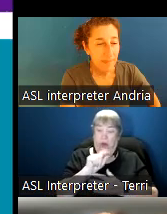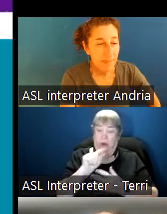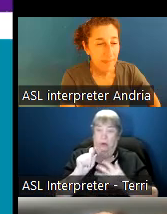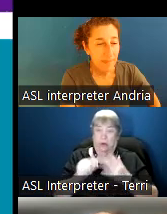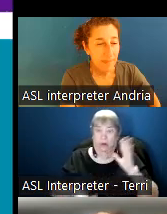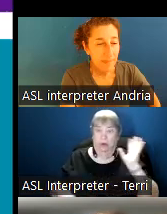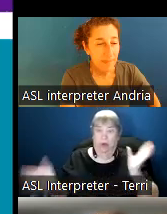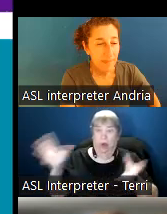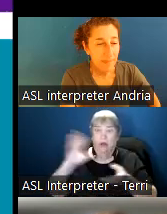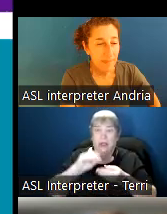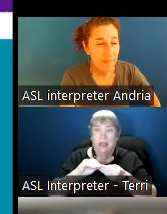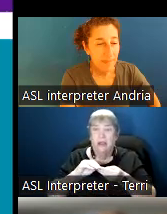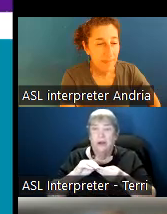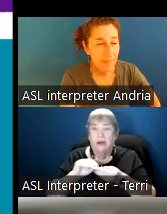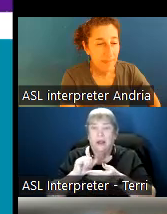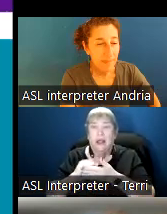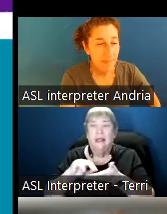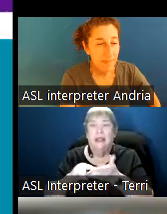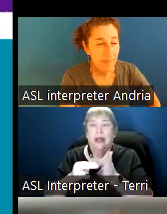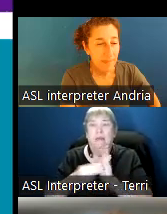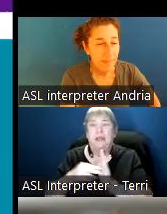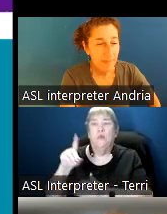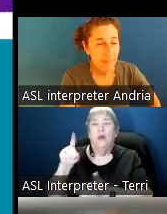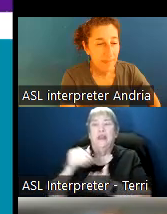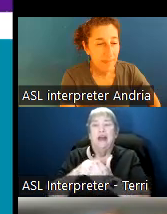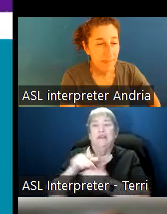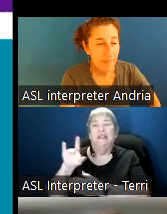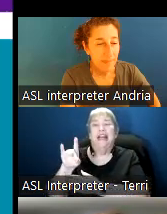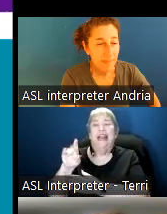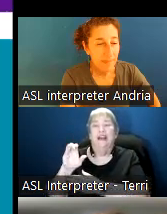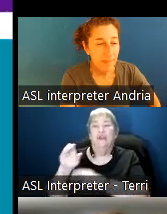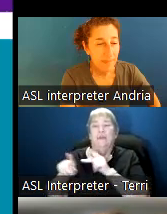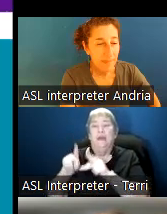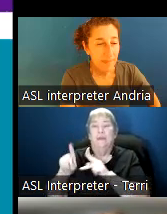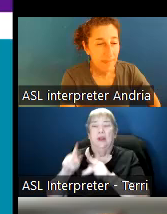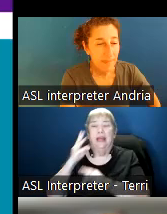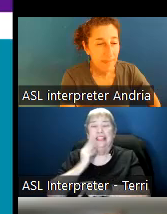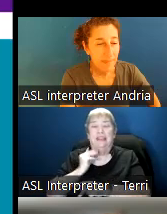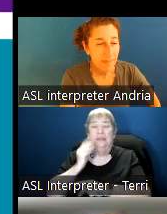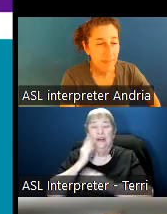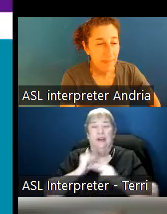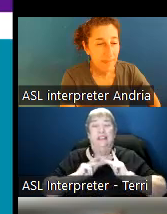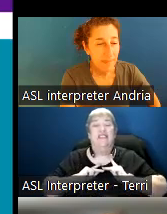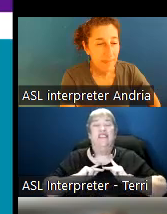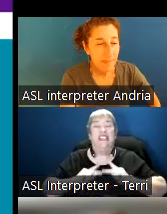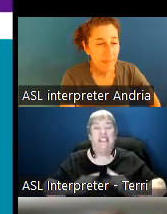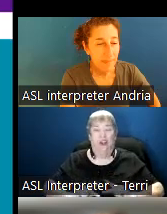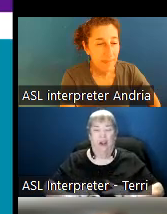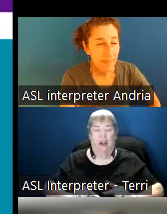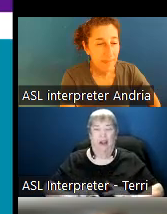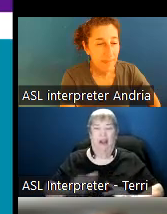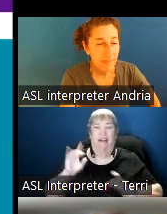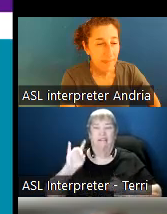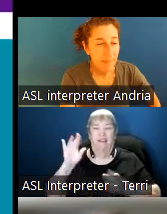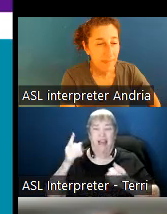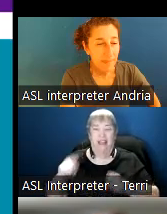During 1 year, this equates to over 10 million women and men who become victims. 1 in 4